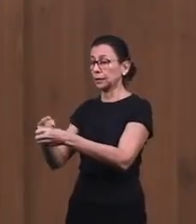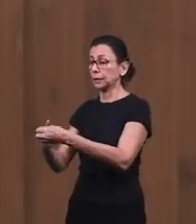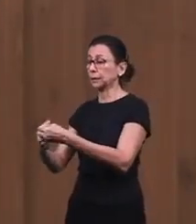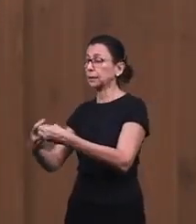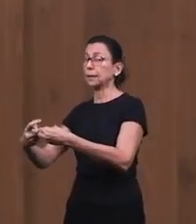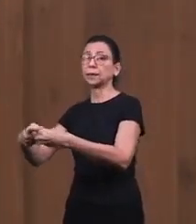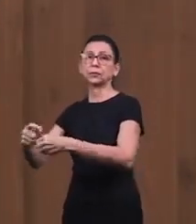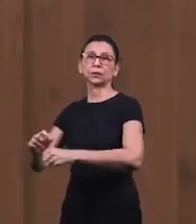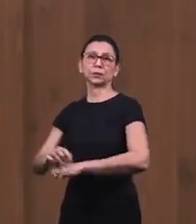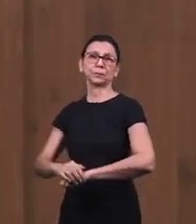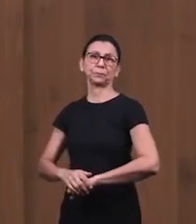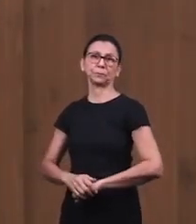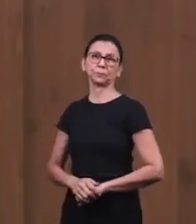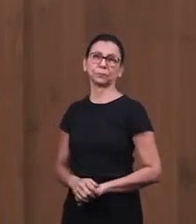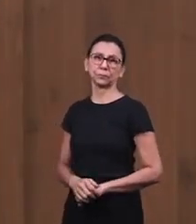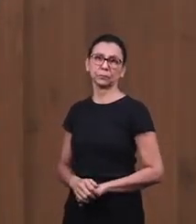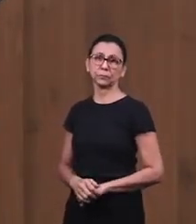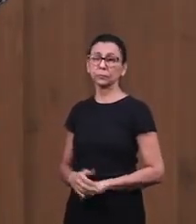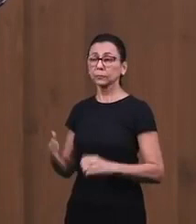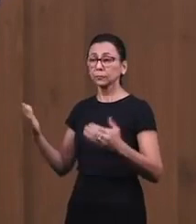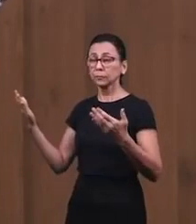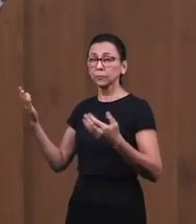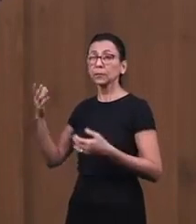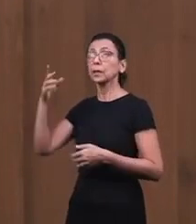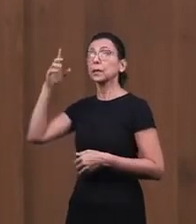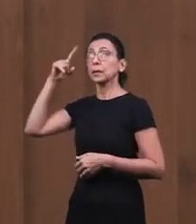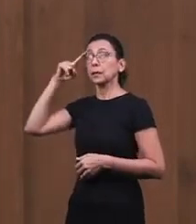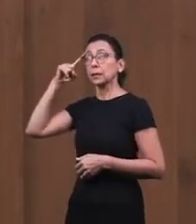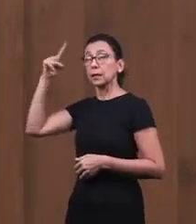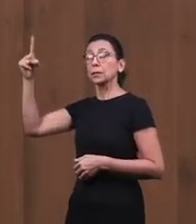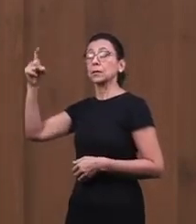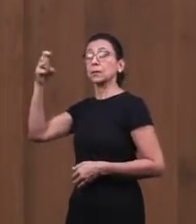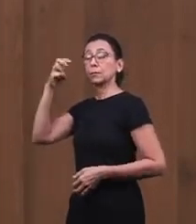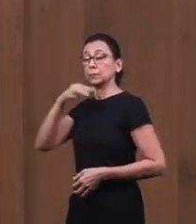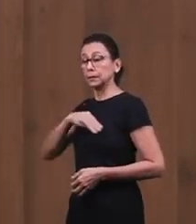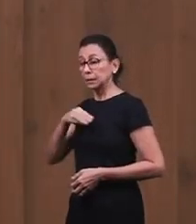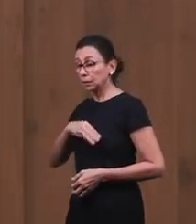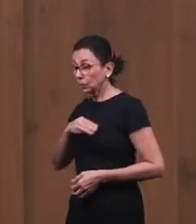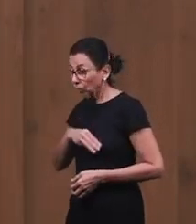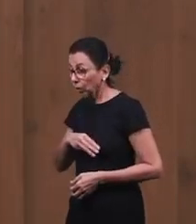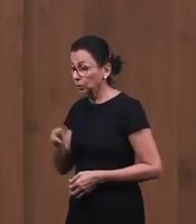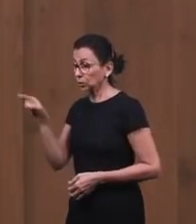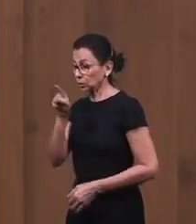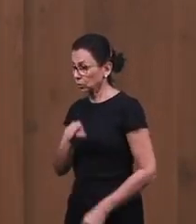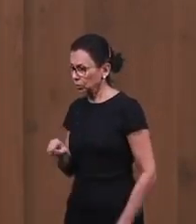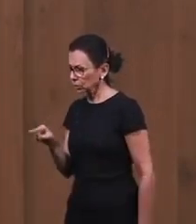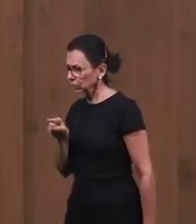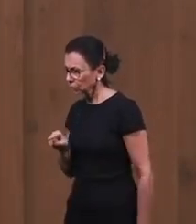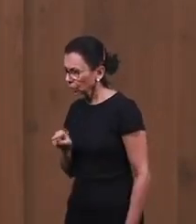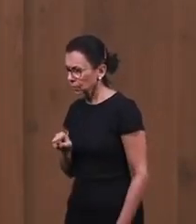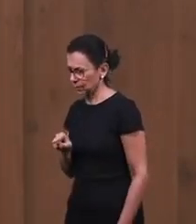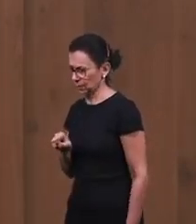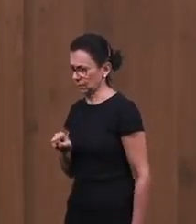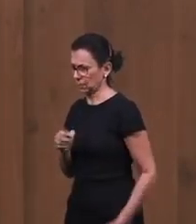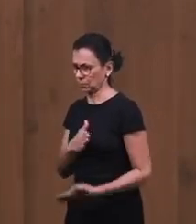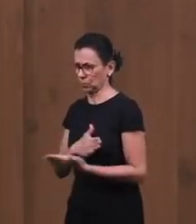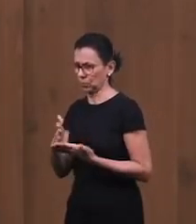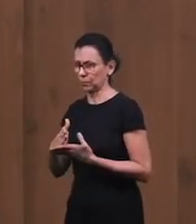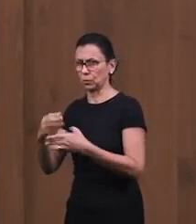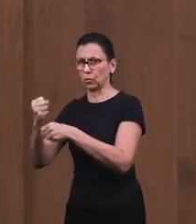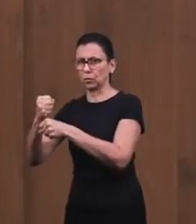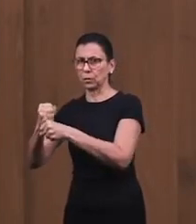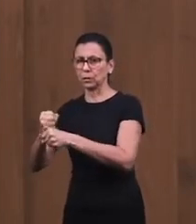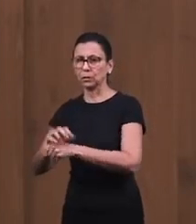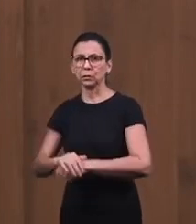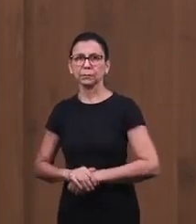with pleasure. And they knew that the Lord had mercy on them. And they started building the walls. So the